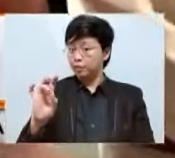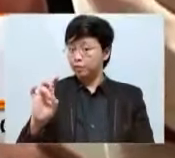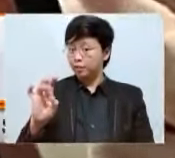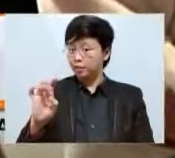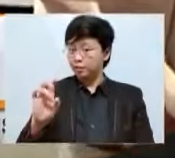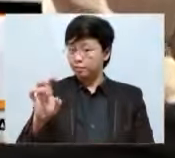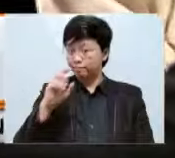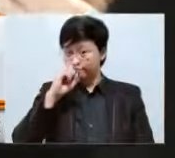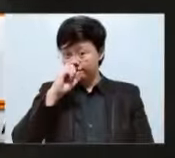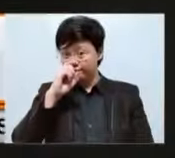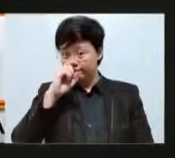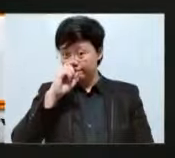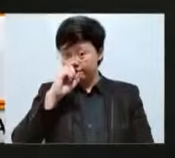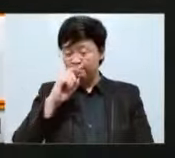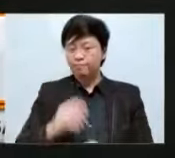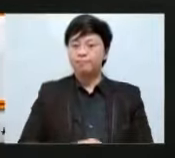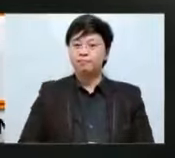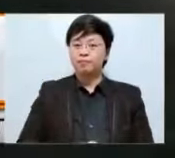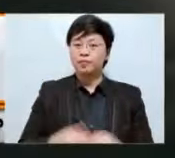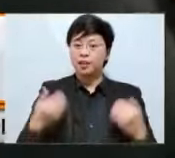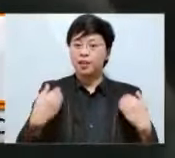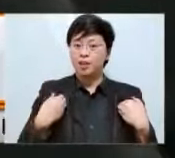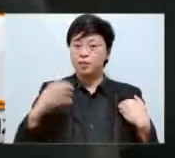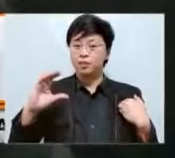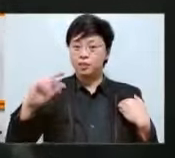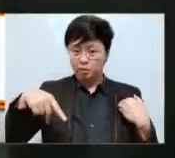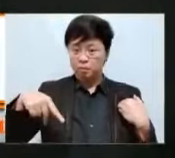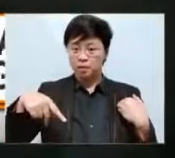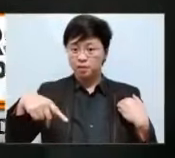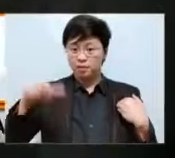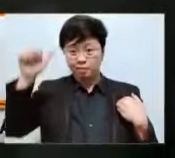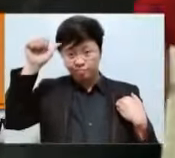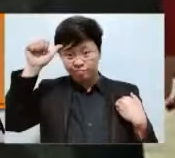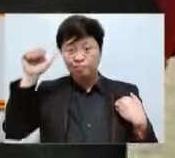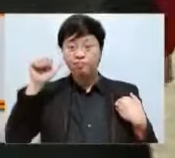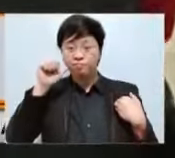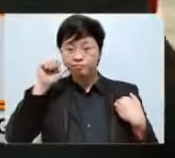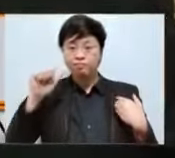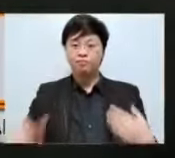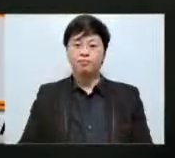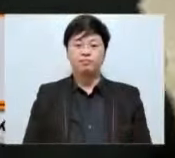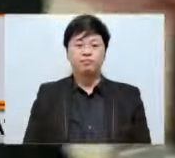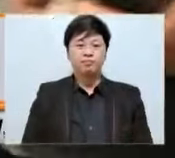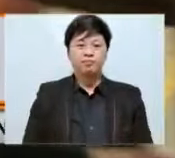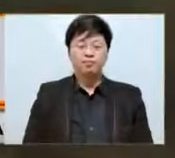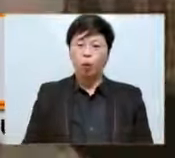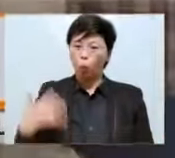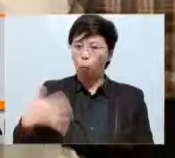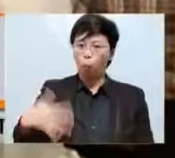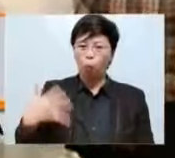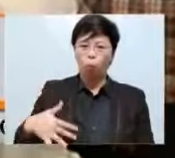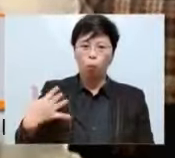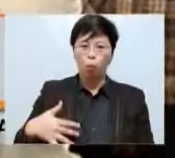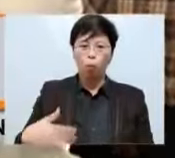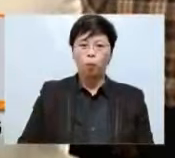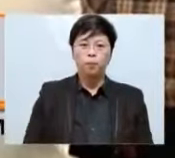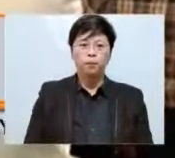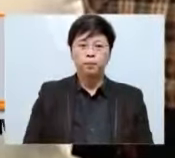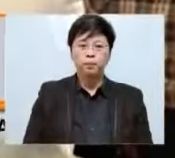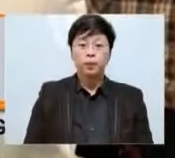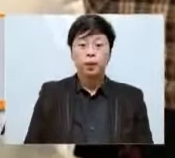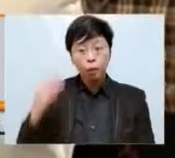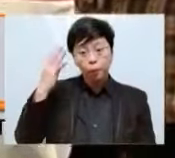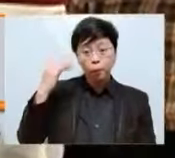beses nagka-cellphone. Sina Atasha at Andres. Wow! Yes, because they wanted